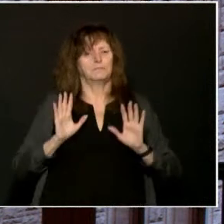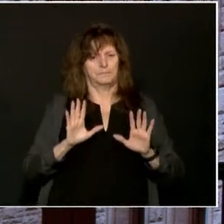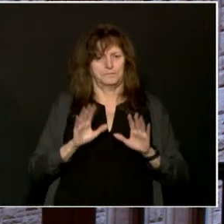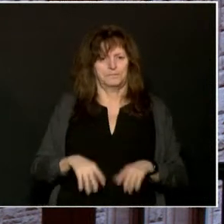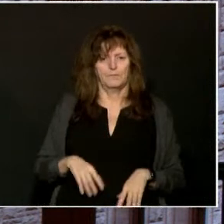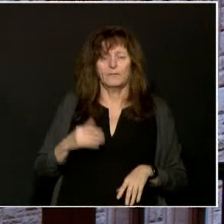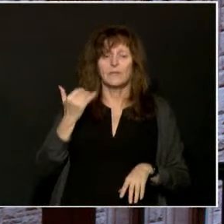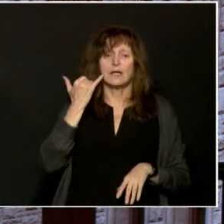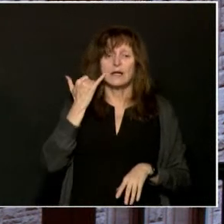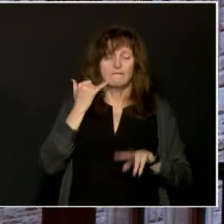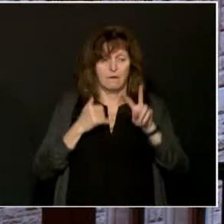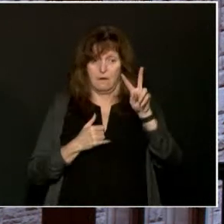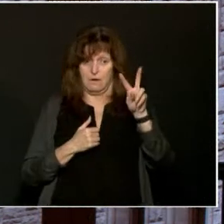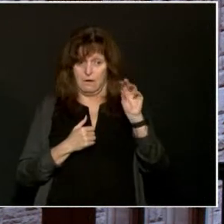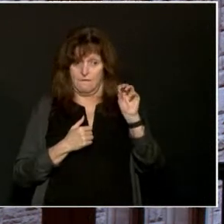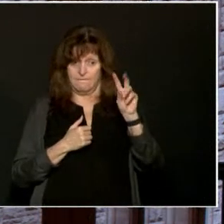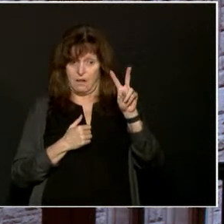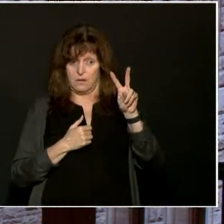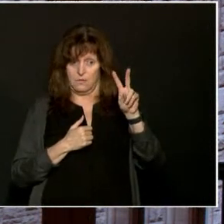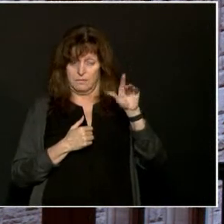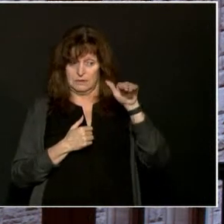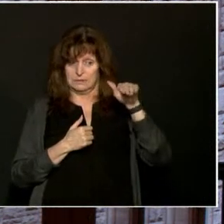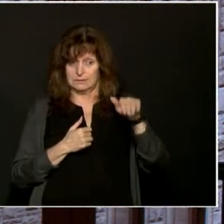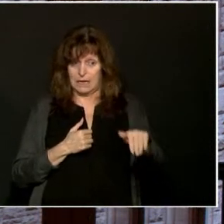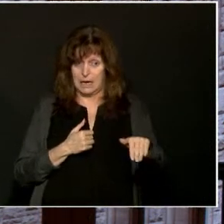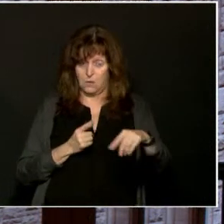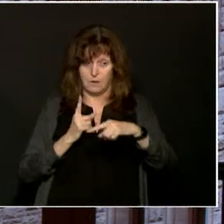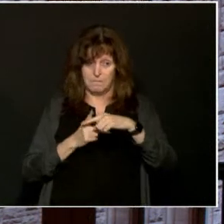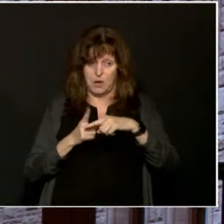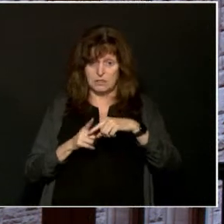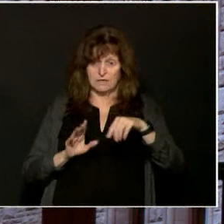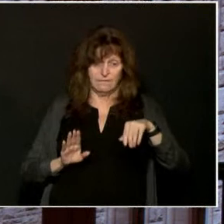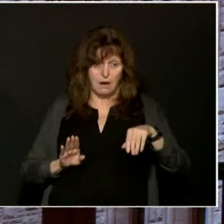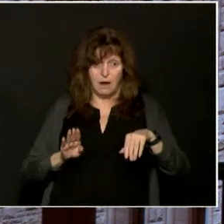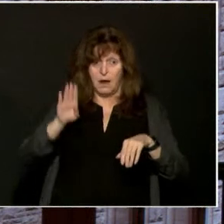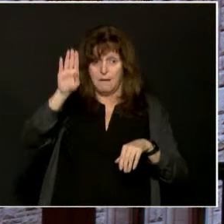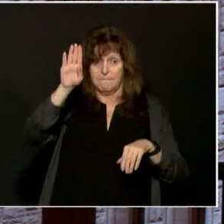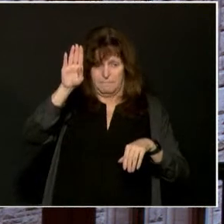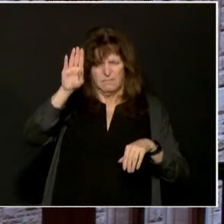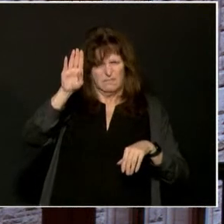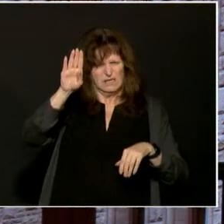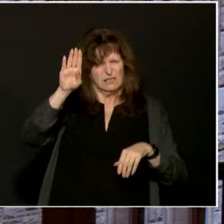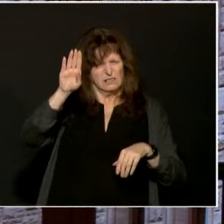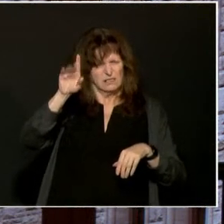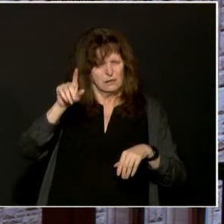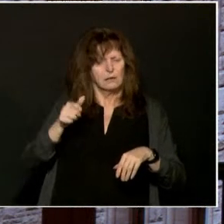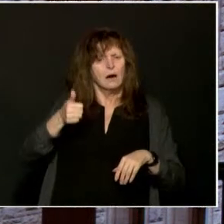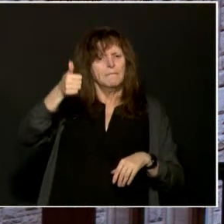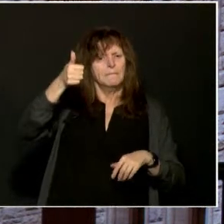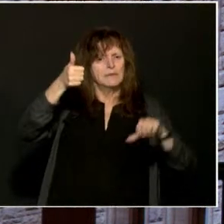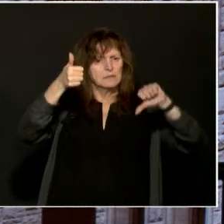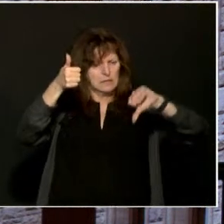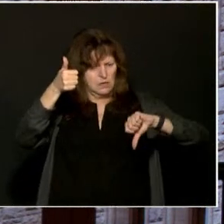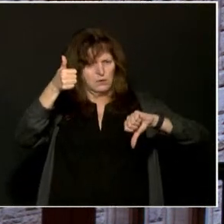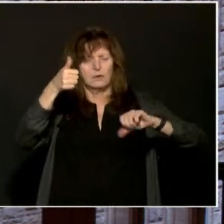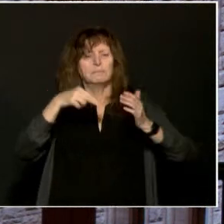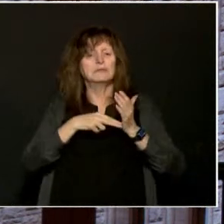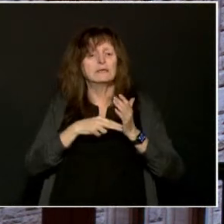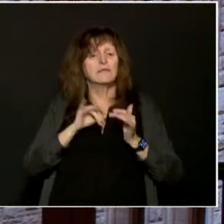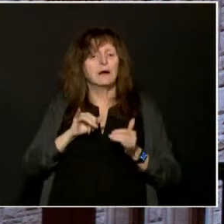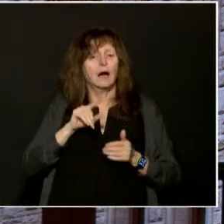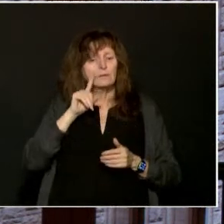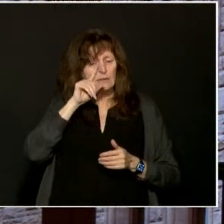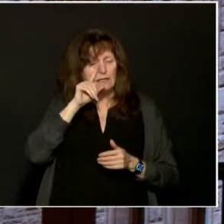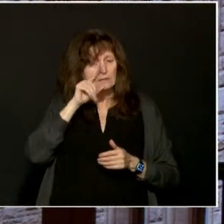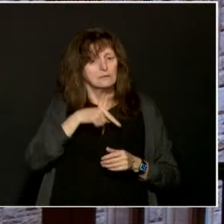and the positivity going up, that would be indicative that we're just not doing enough, or we're not doing as many tests. It's